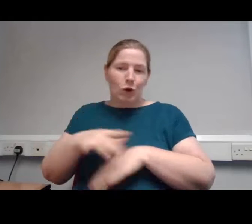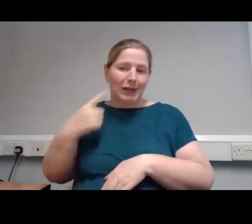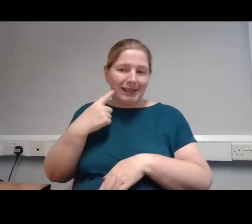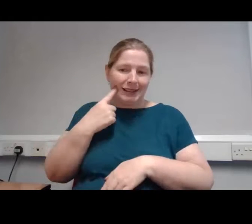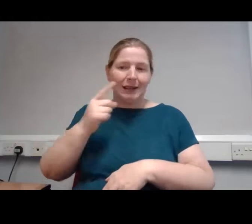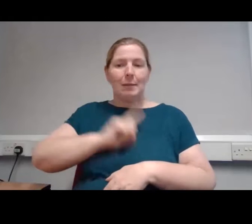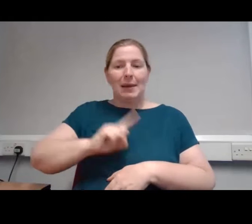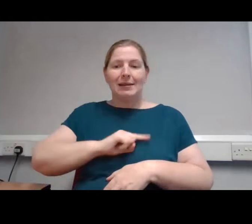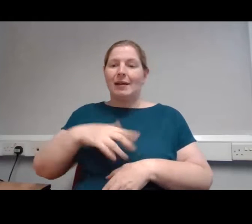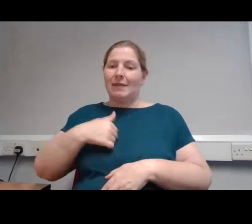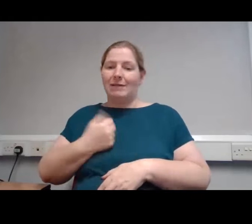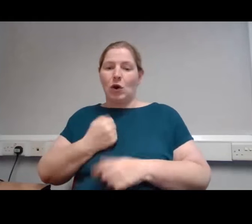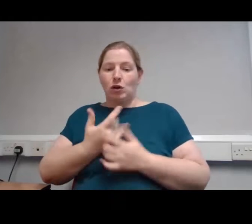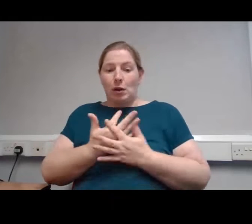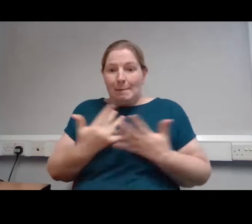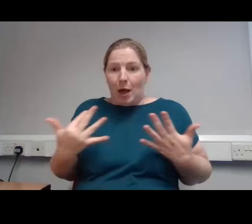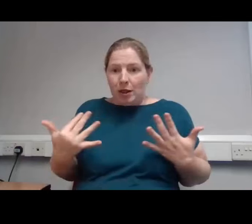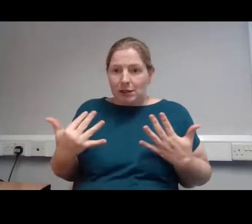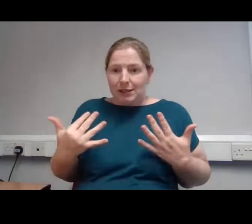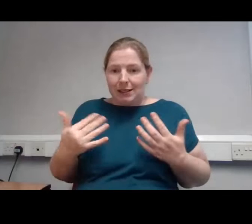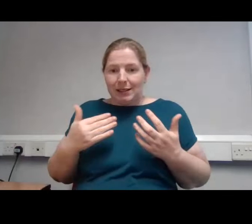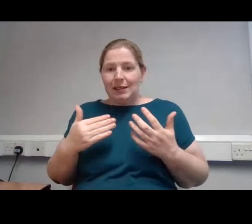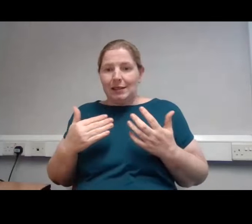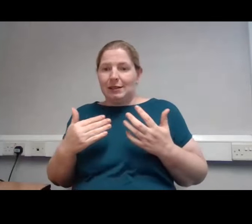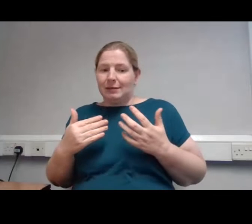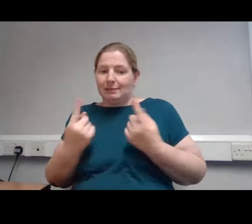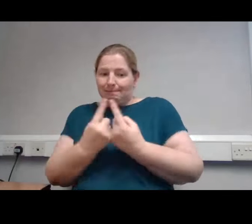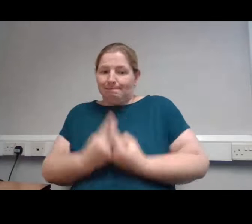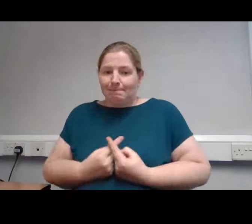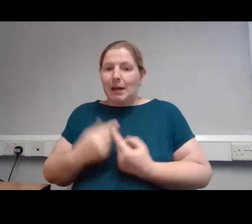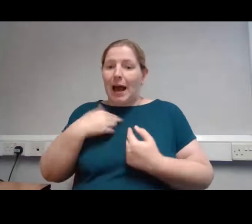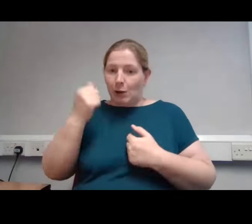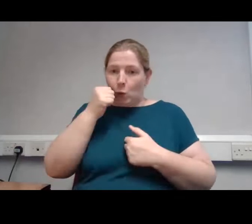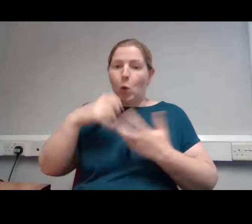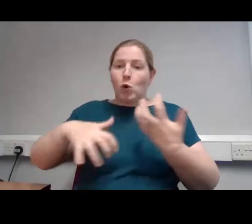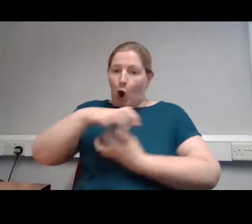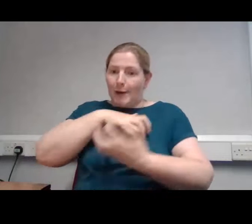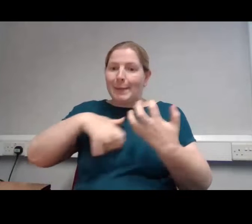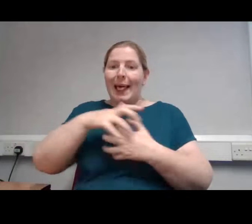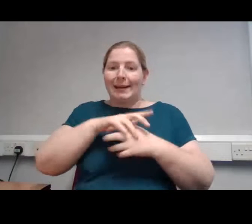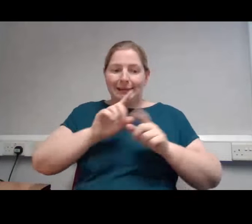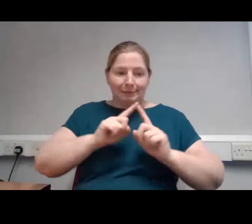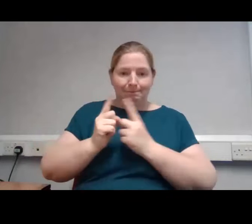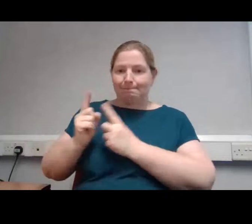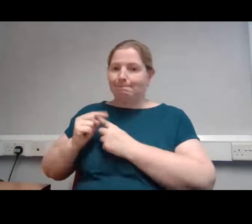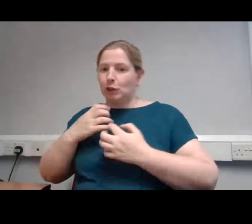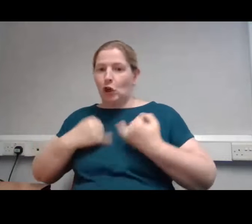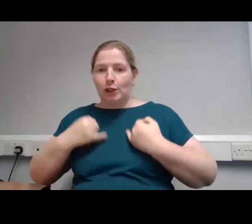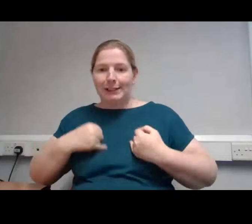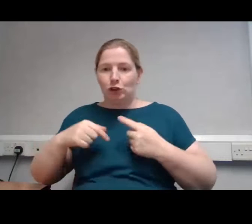have multimorbidity, so I am aware of how complex and overlapping conditions can be.